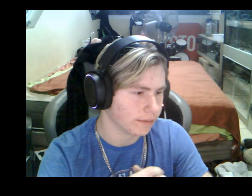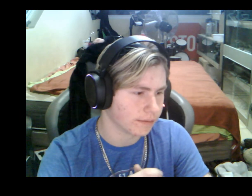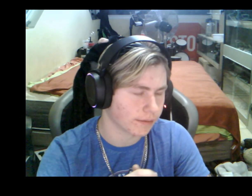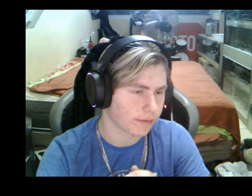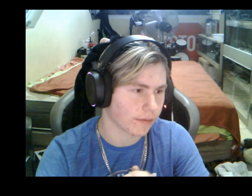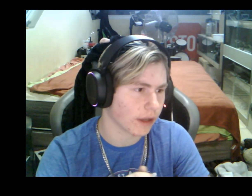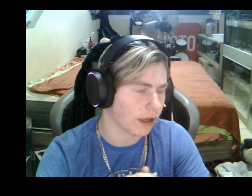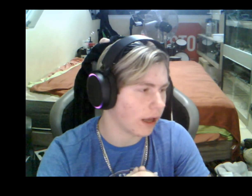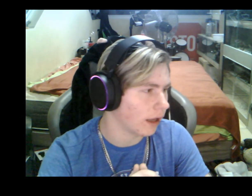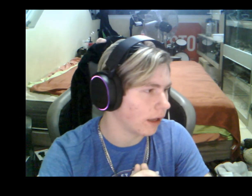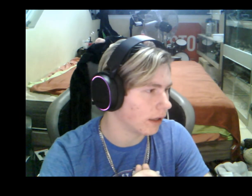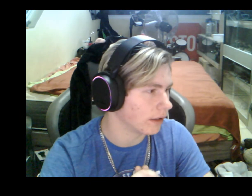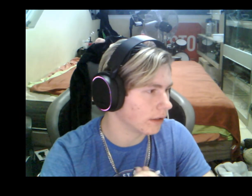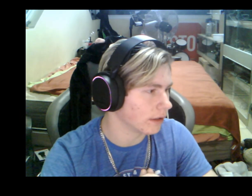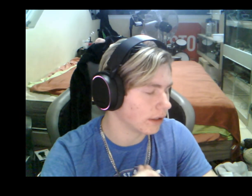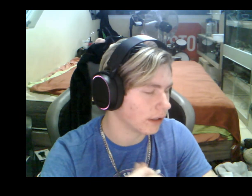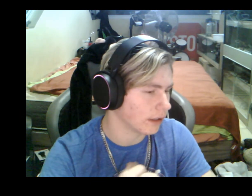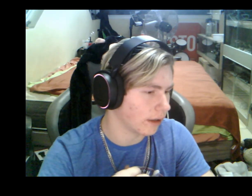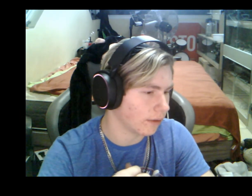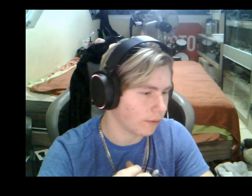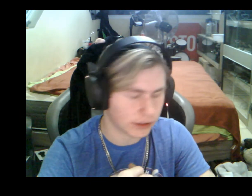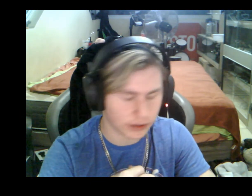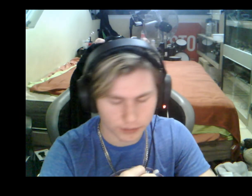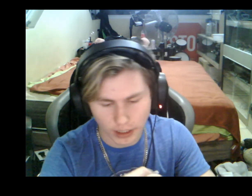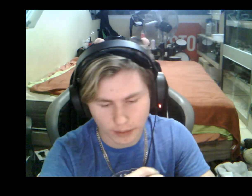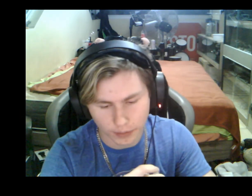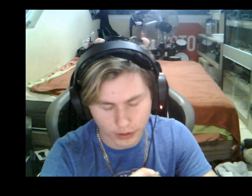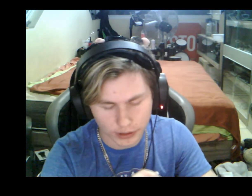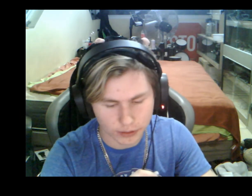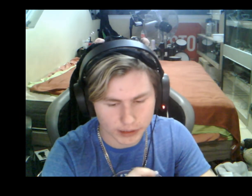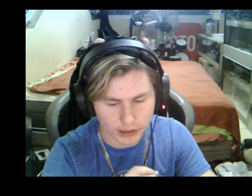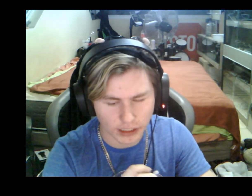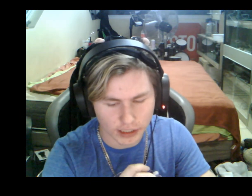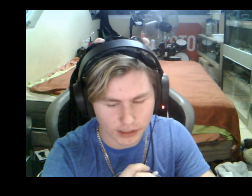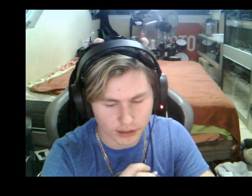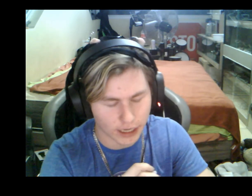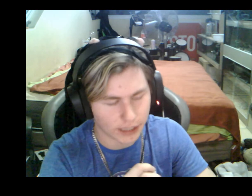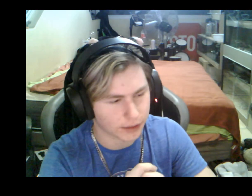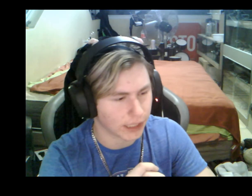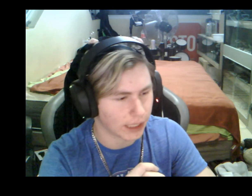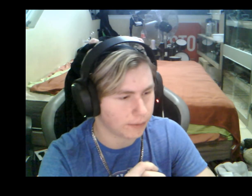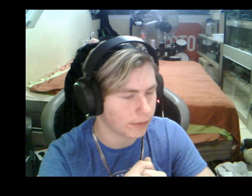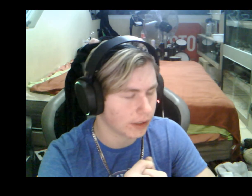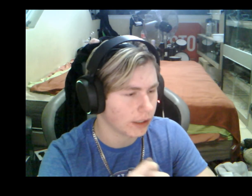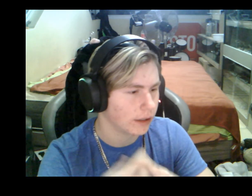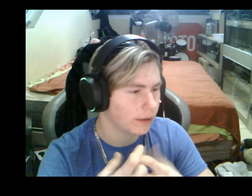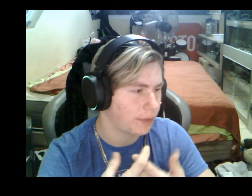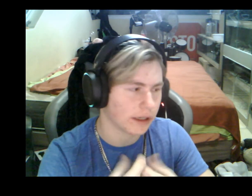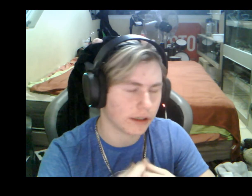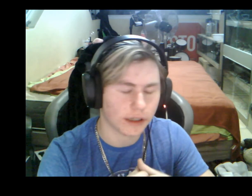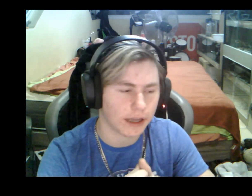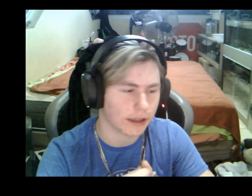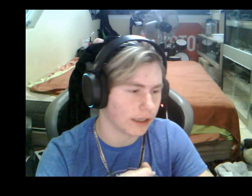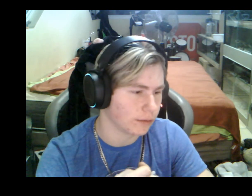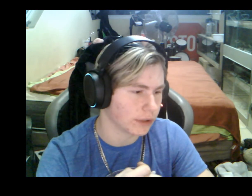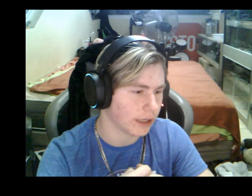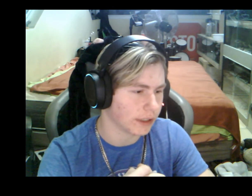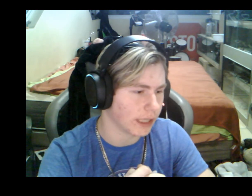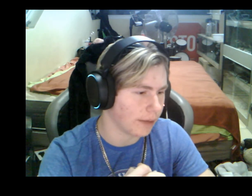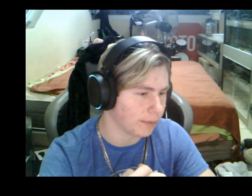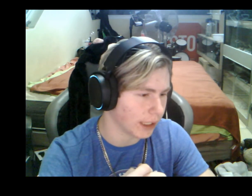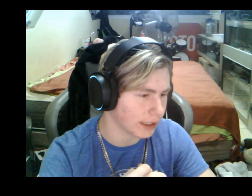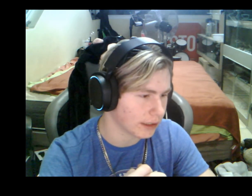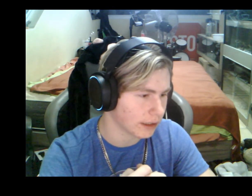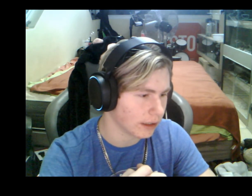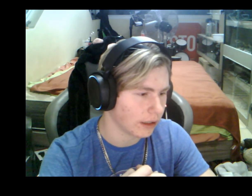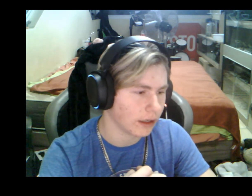Um, and yeah, once you subscribe, I'll put it into basically like a random name picker, and then whichever